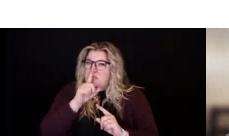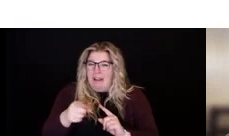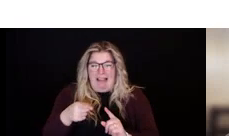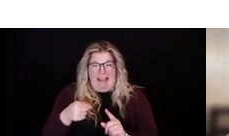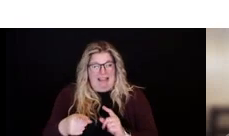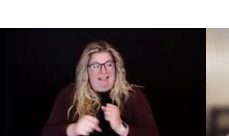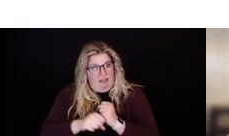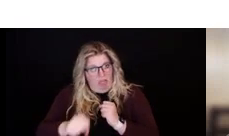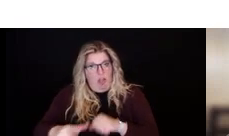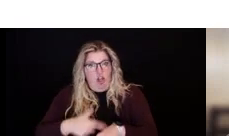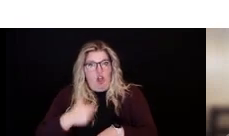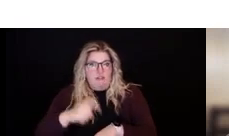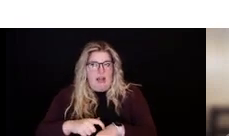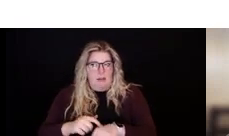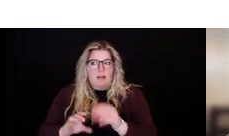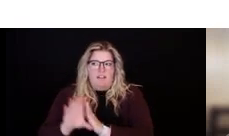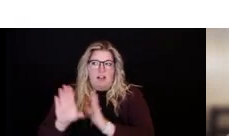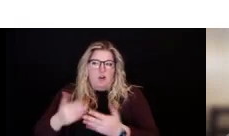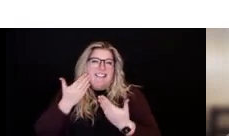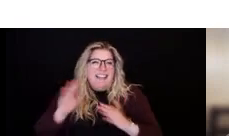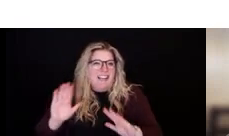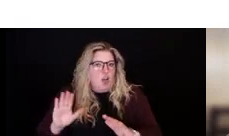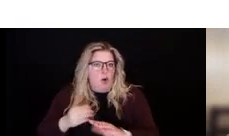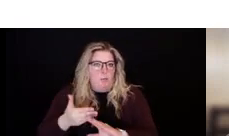the developers had that awareness going into this project.